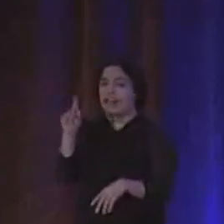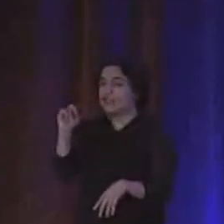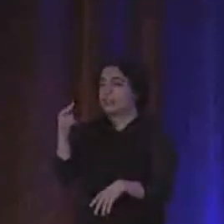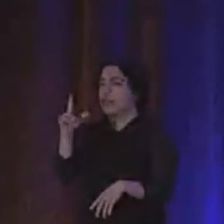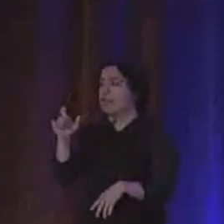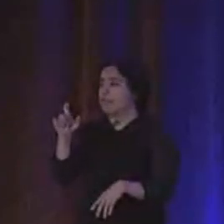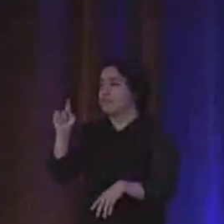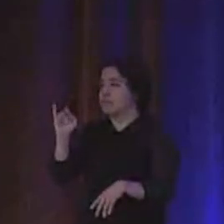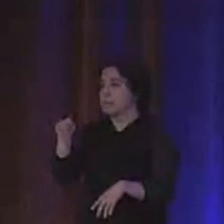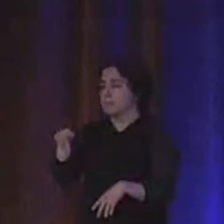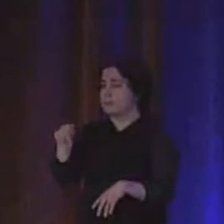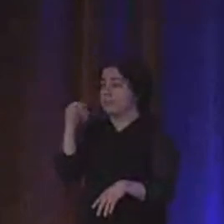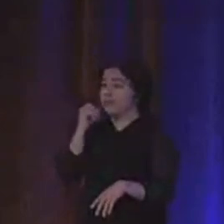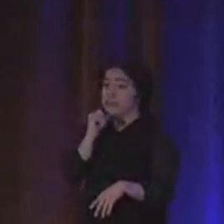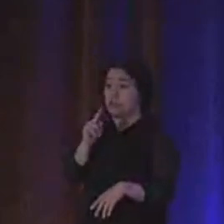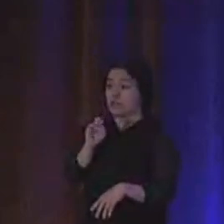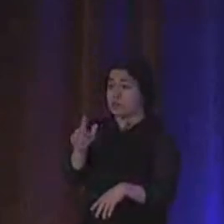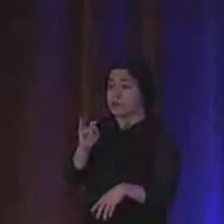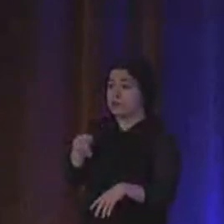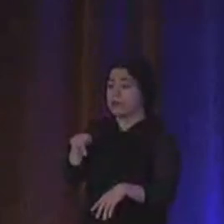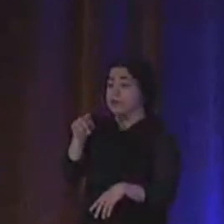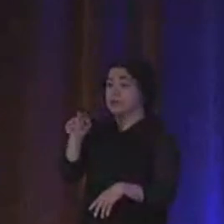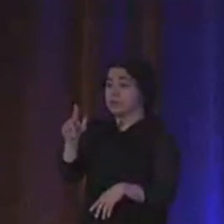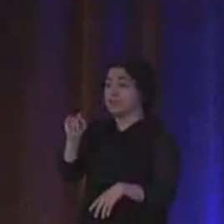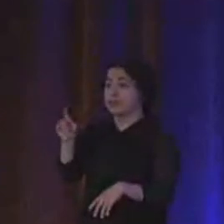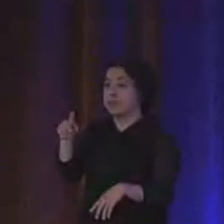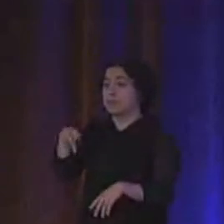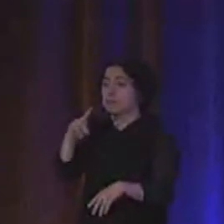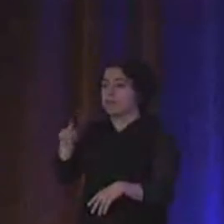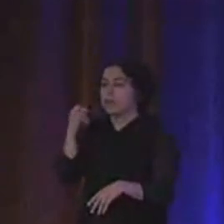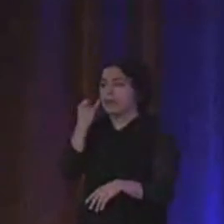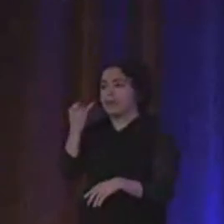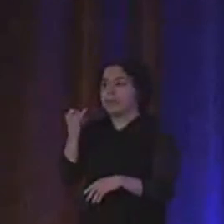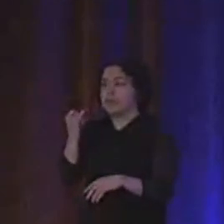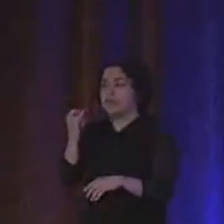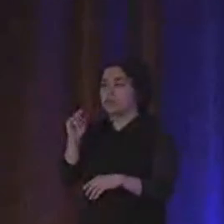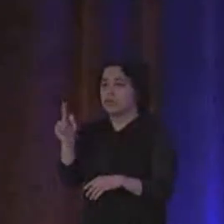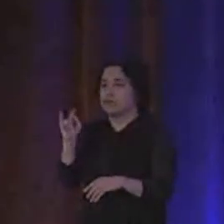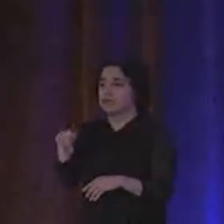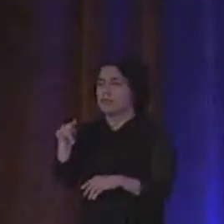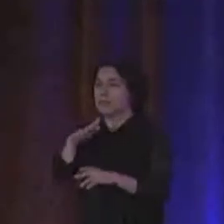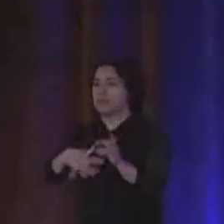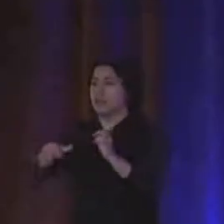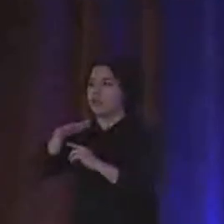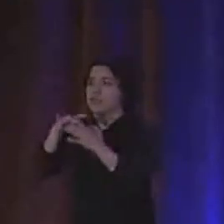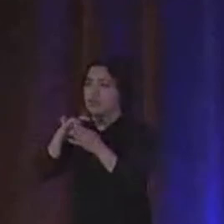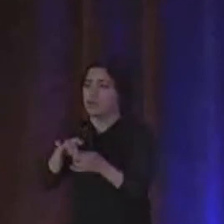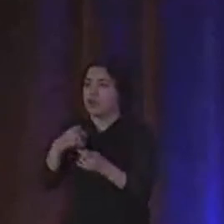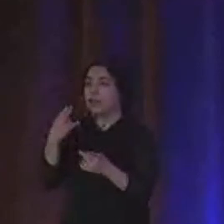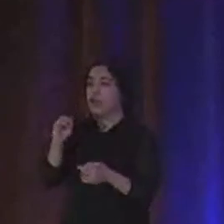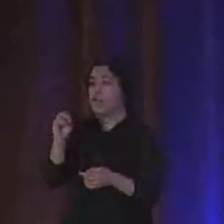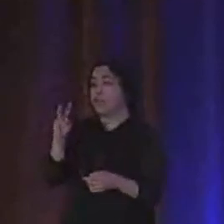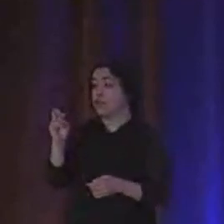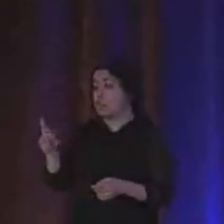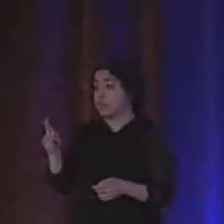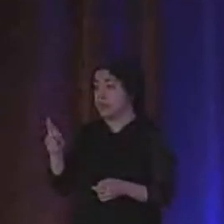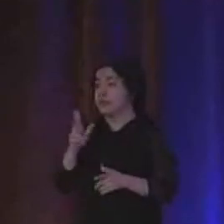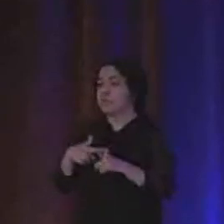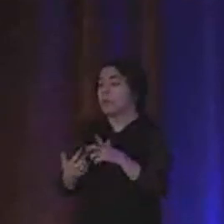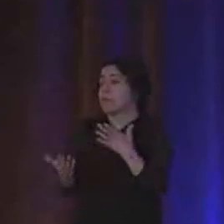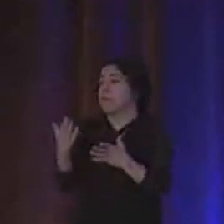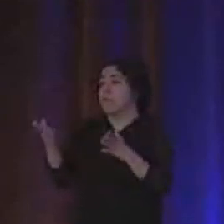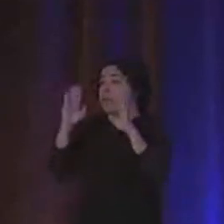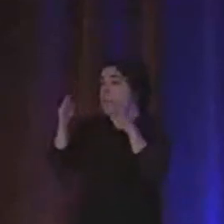only on a tooltips interactivity revolves around hover. and maybe focusing